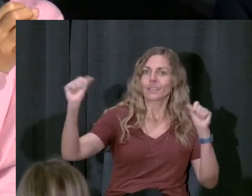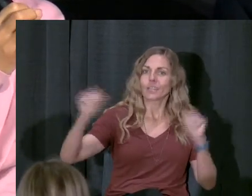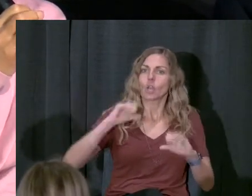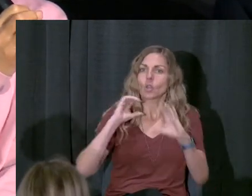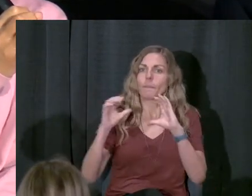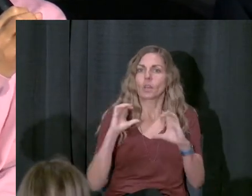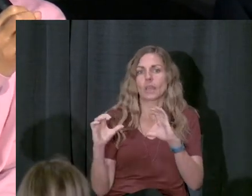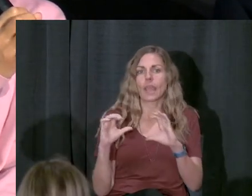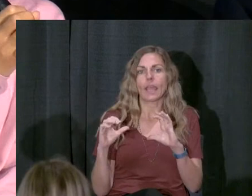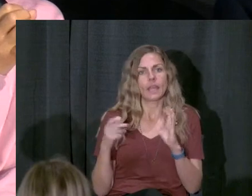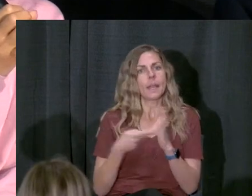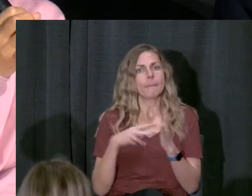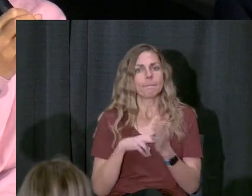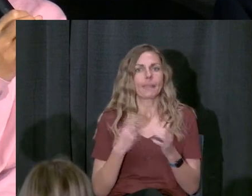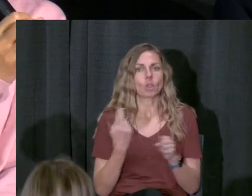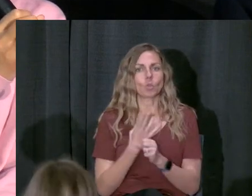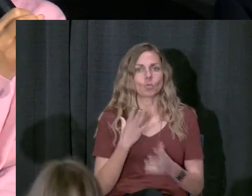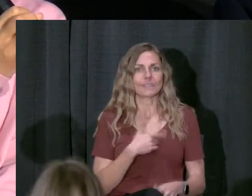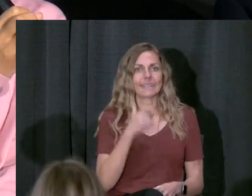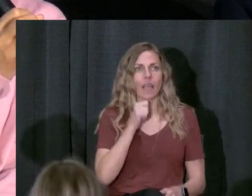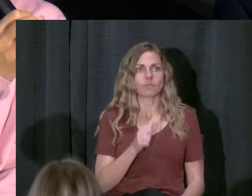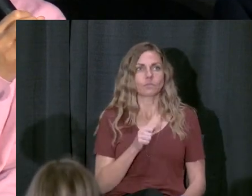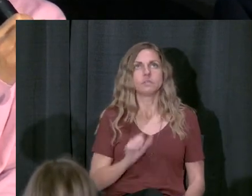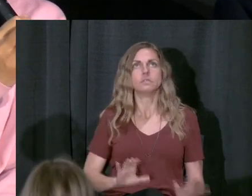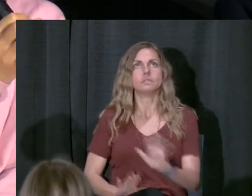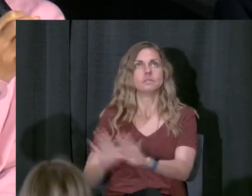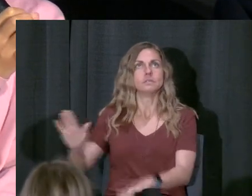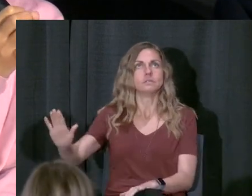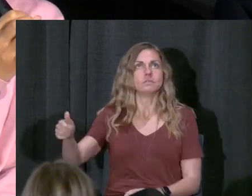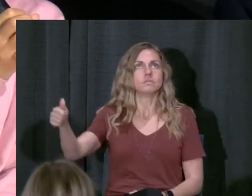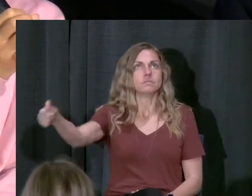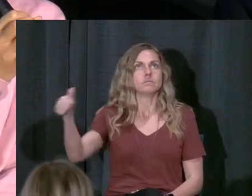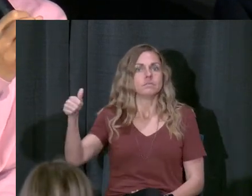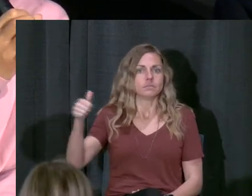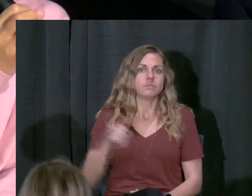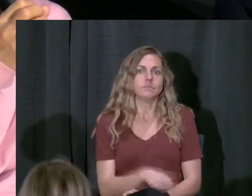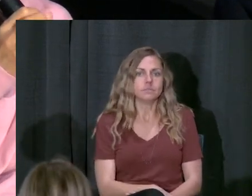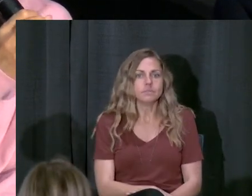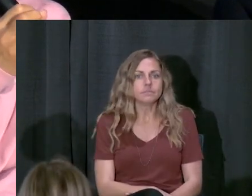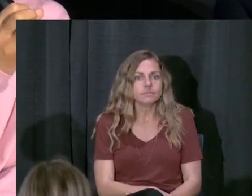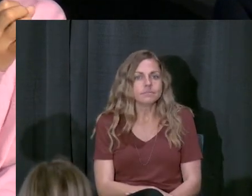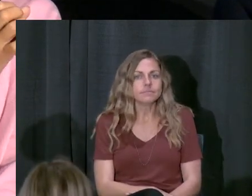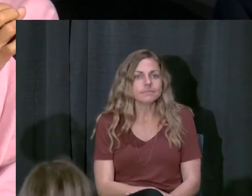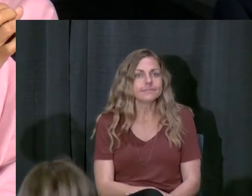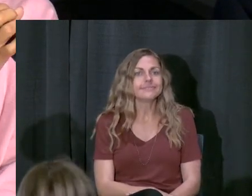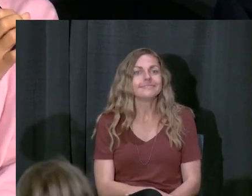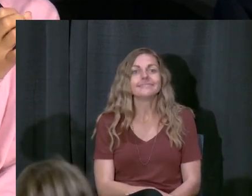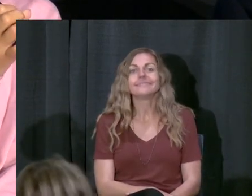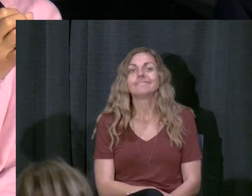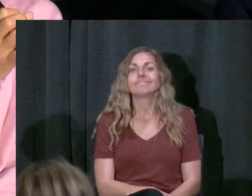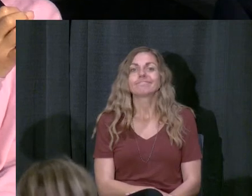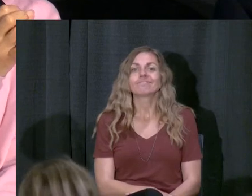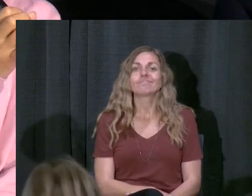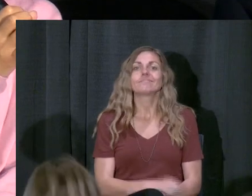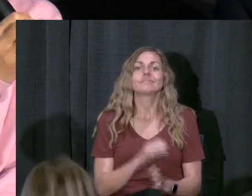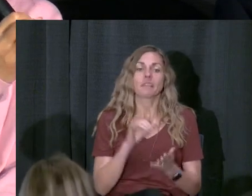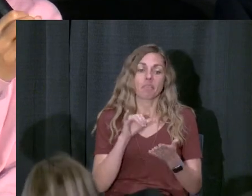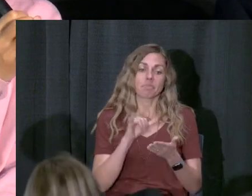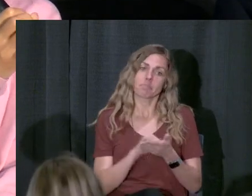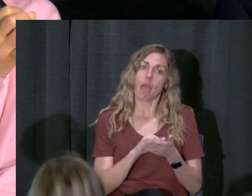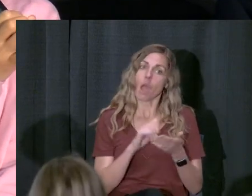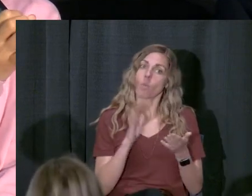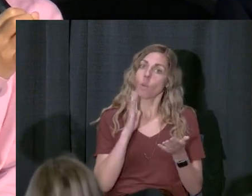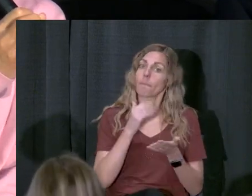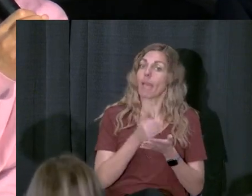know, user doesn't need to find a button by themselves. And this would be, of course, helpful for the